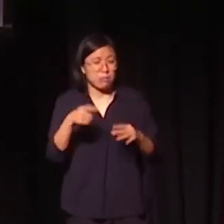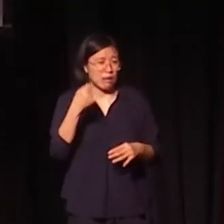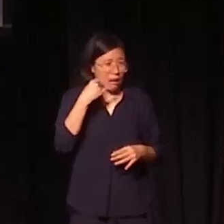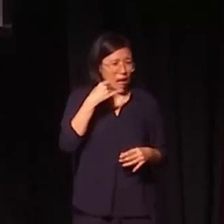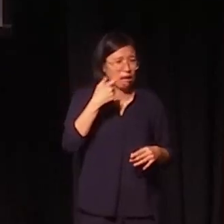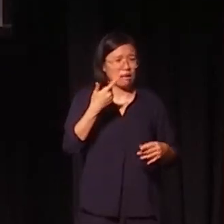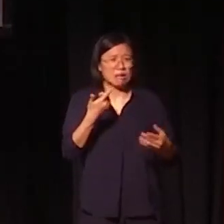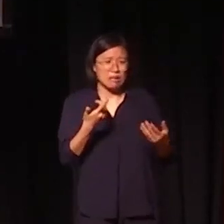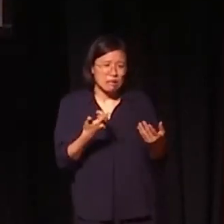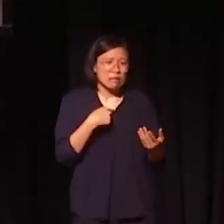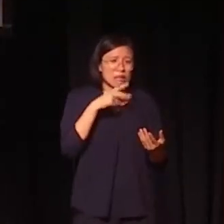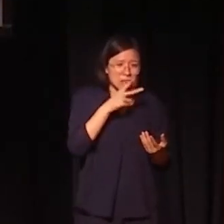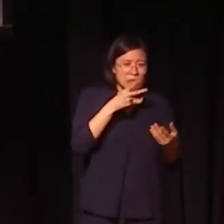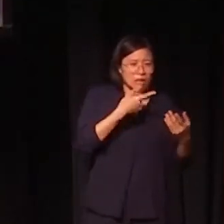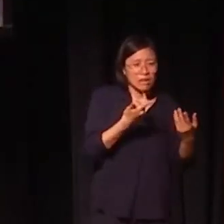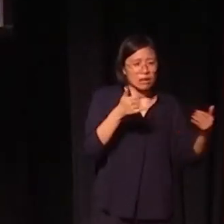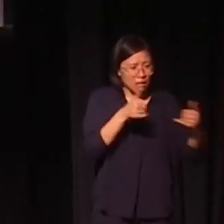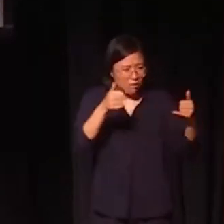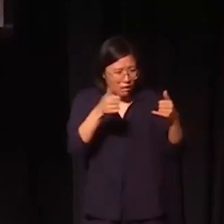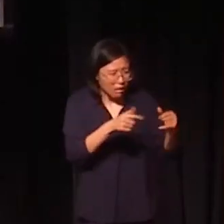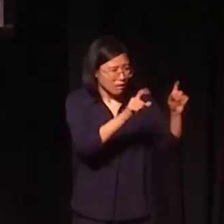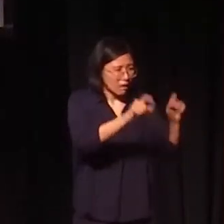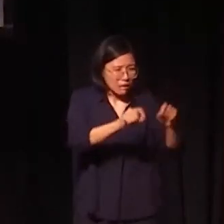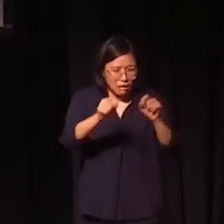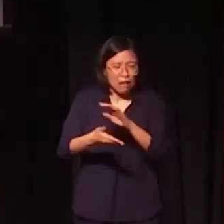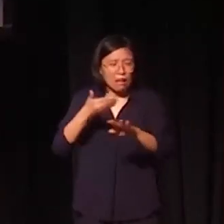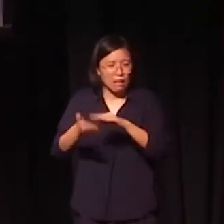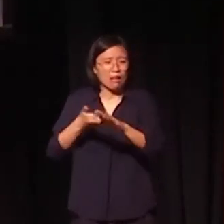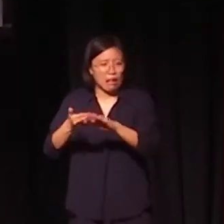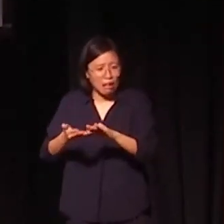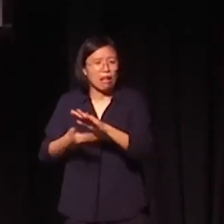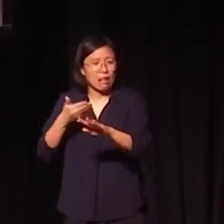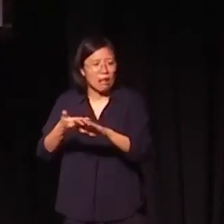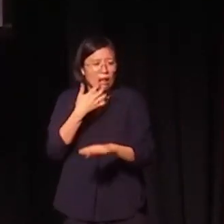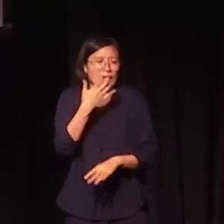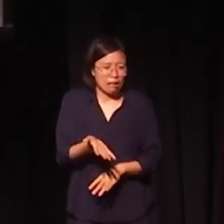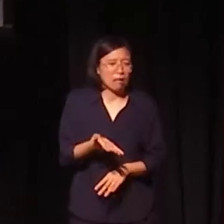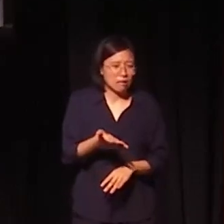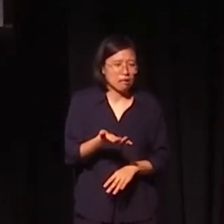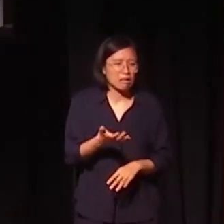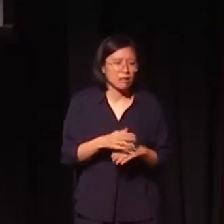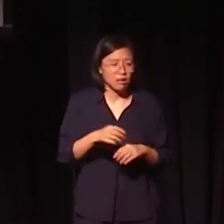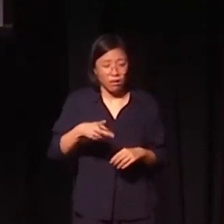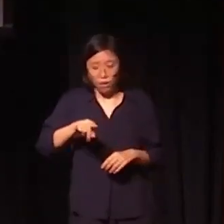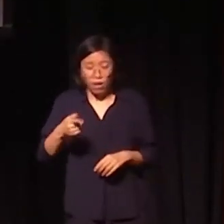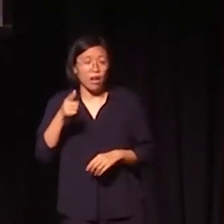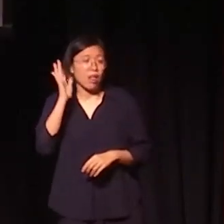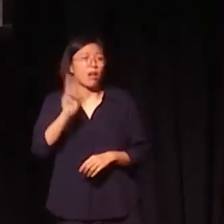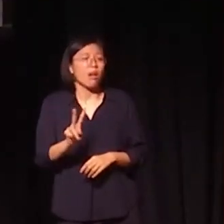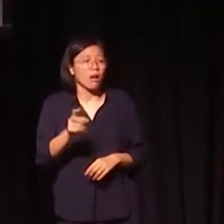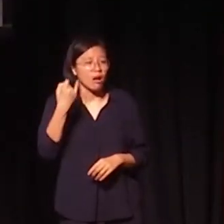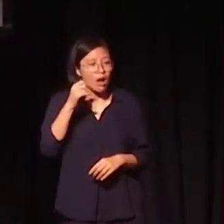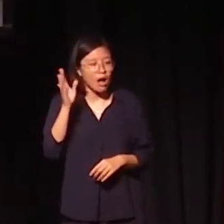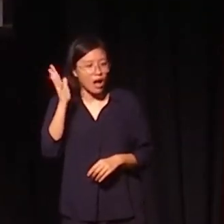So women who experience domestic abuse, I know that men also experience domestic abuse, but the majority of it is men against women. And so